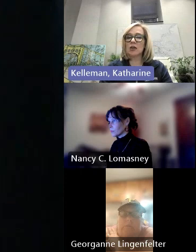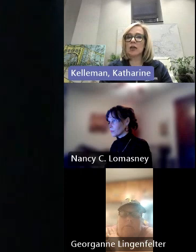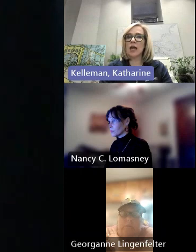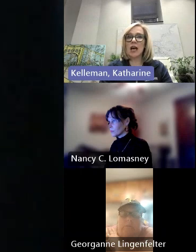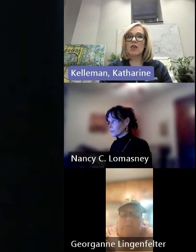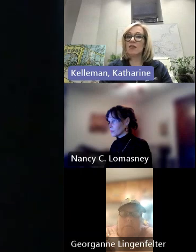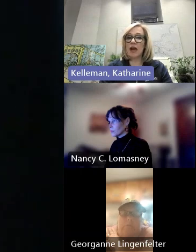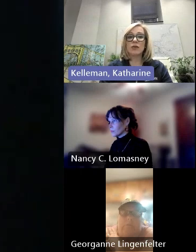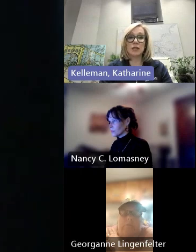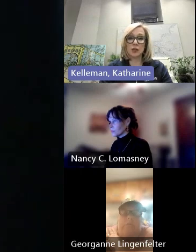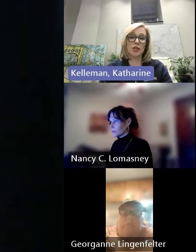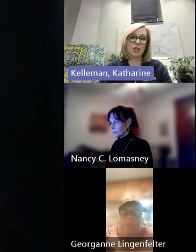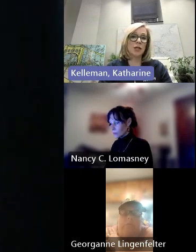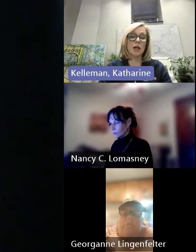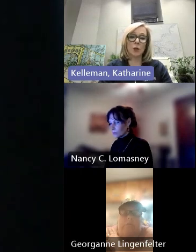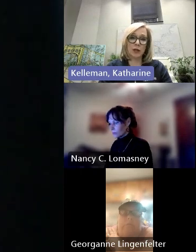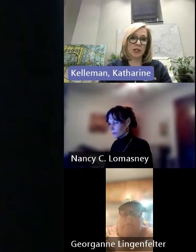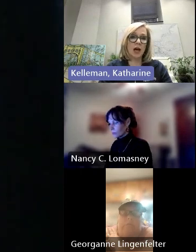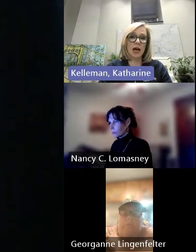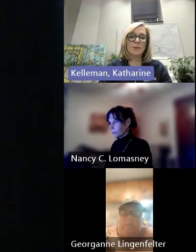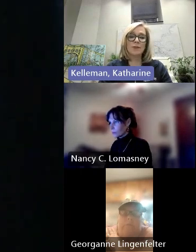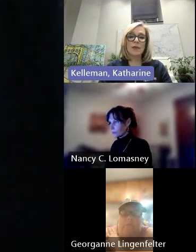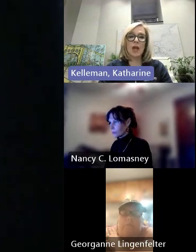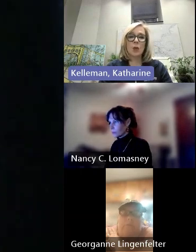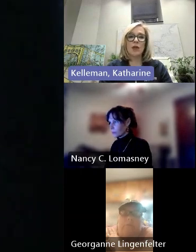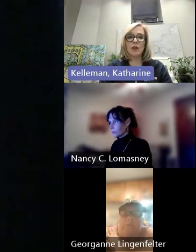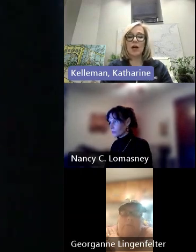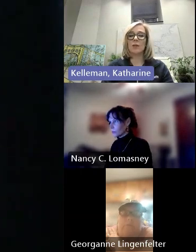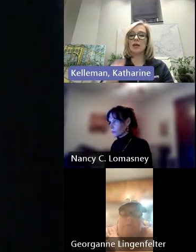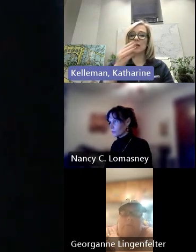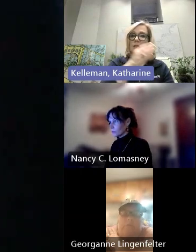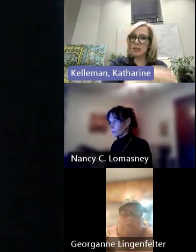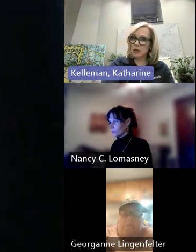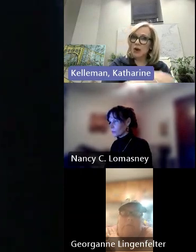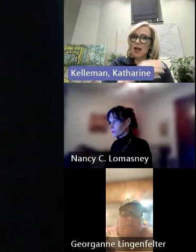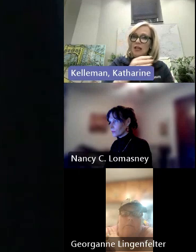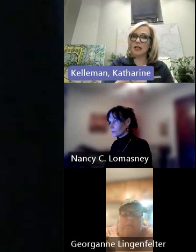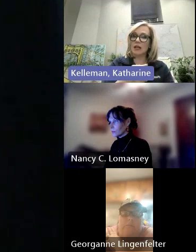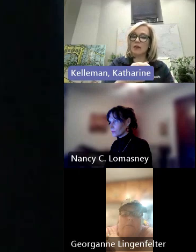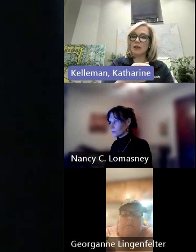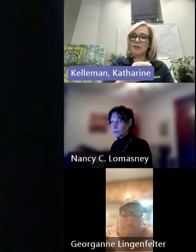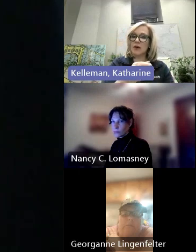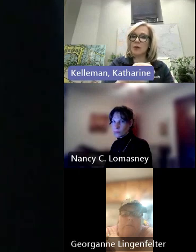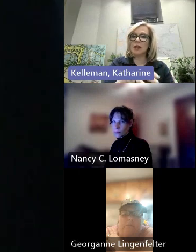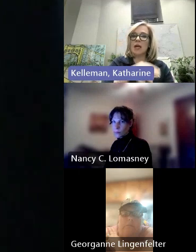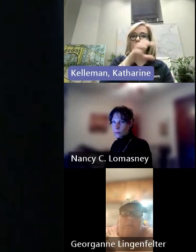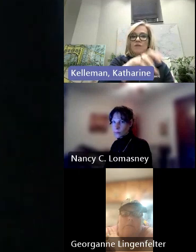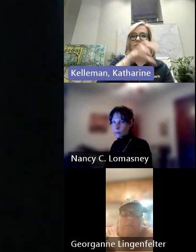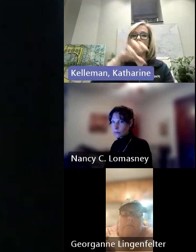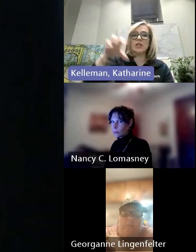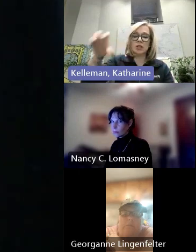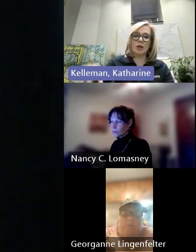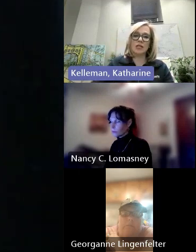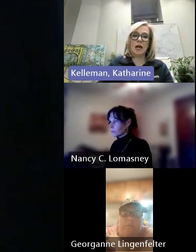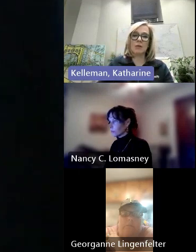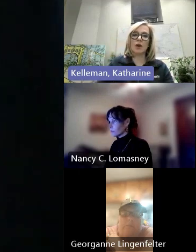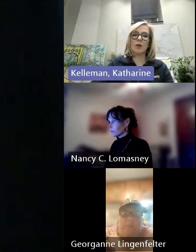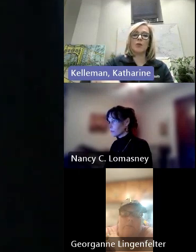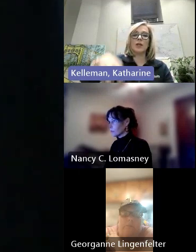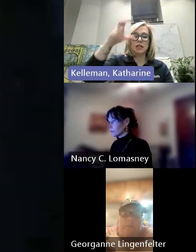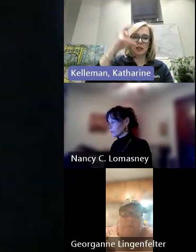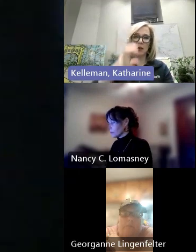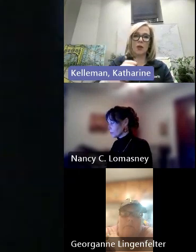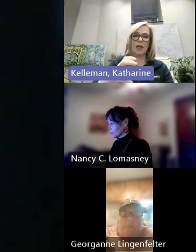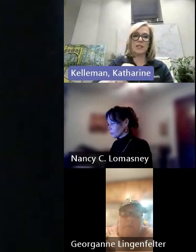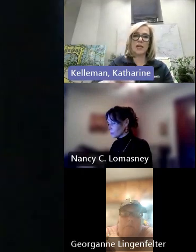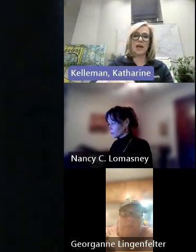and tackle 5 or 6 projects all at one time, rather than come in and single track and inconvenience folks for a much longer time